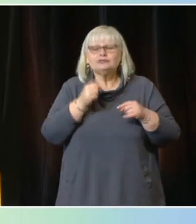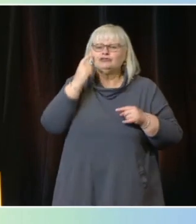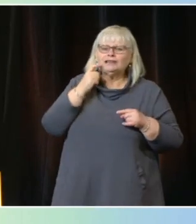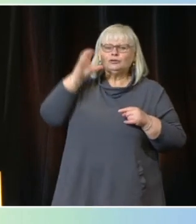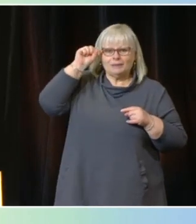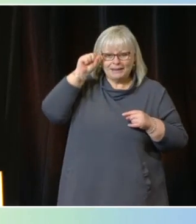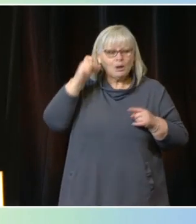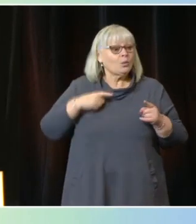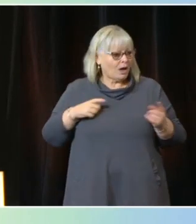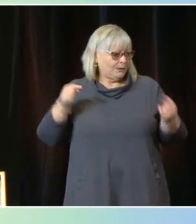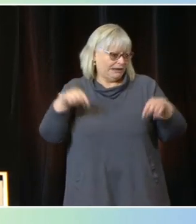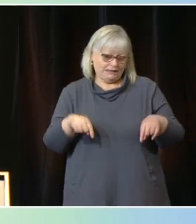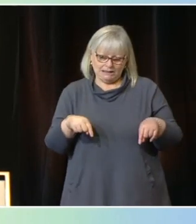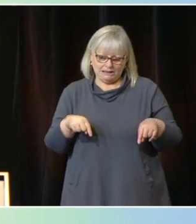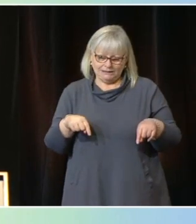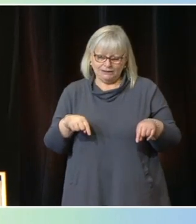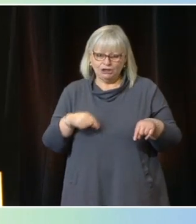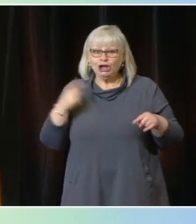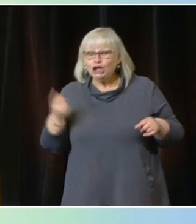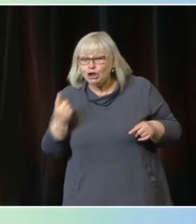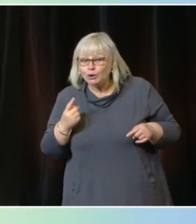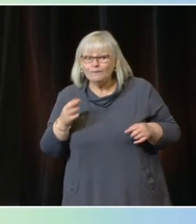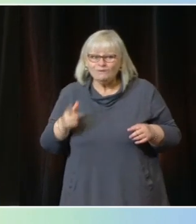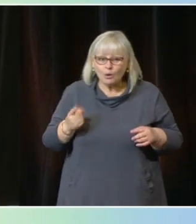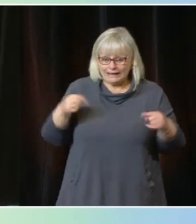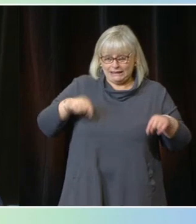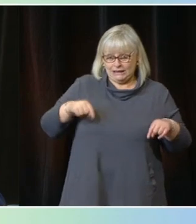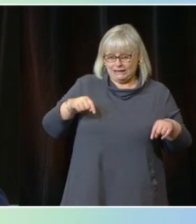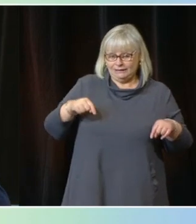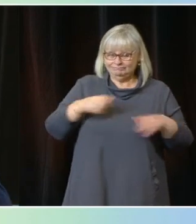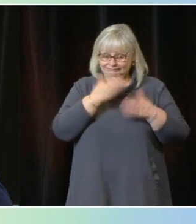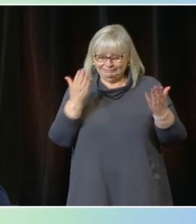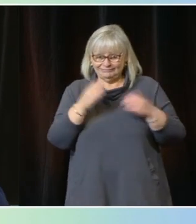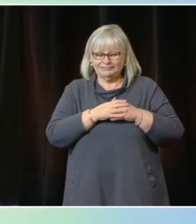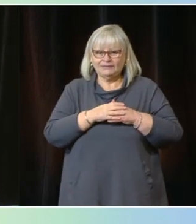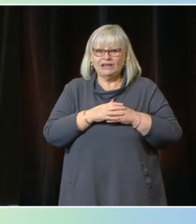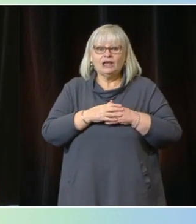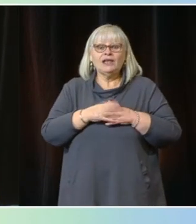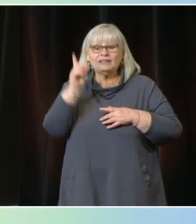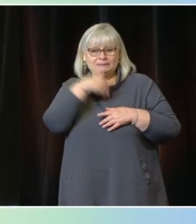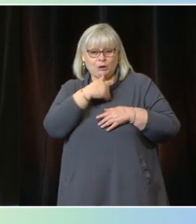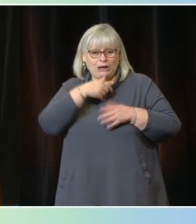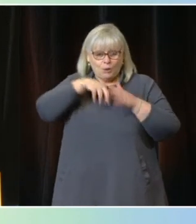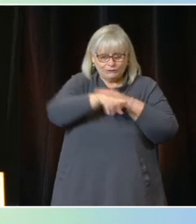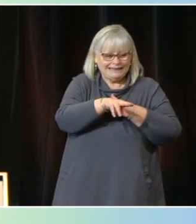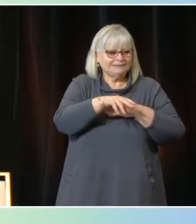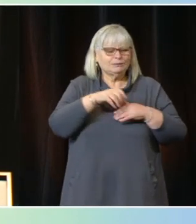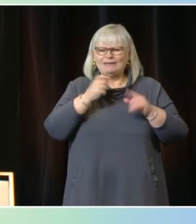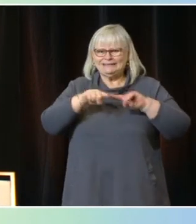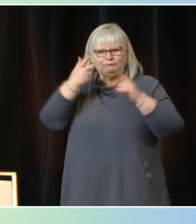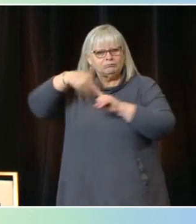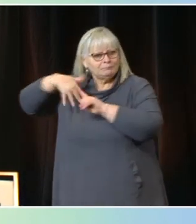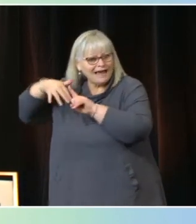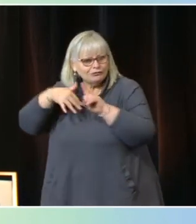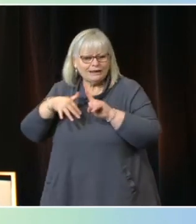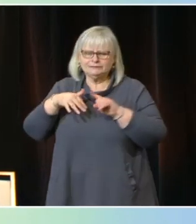why we are here and who we are here for each of us walked in this morning with different backgrounds